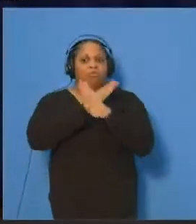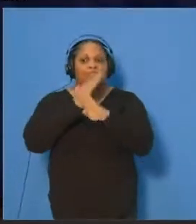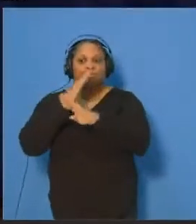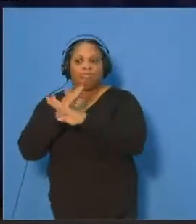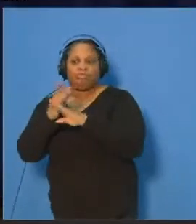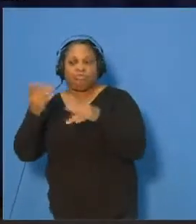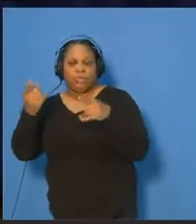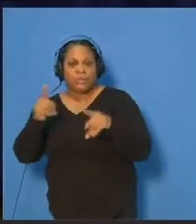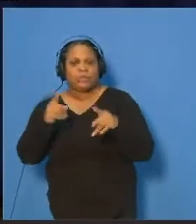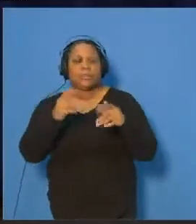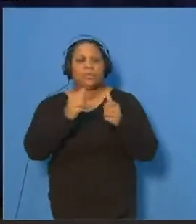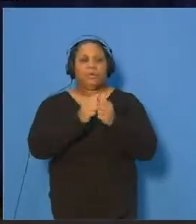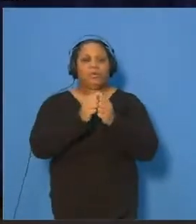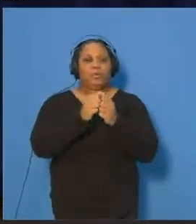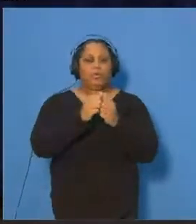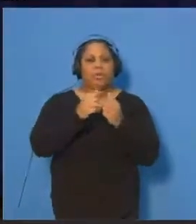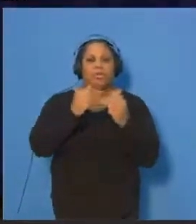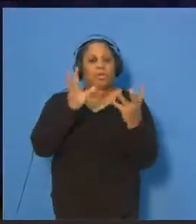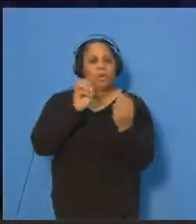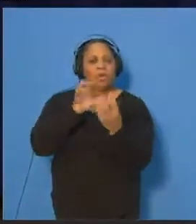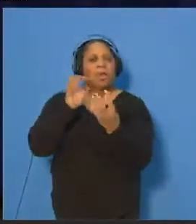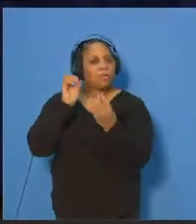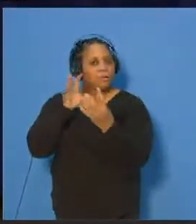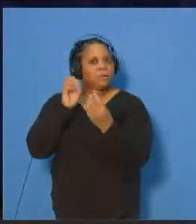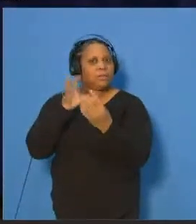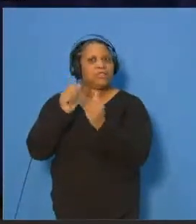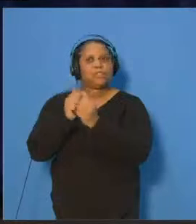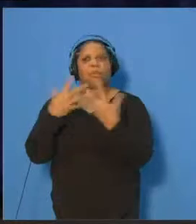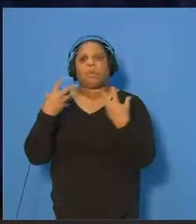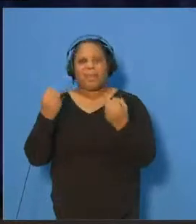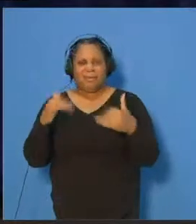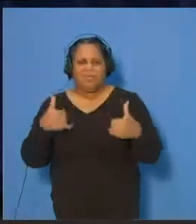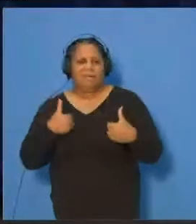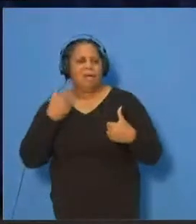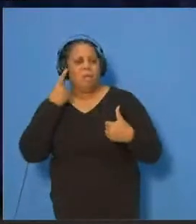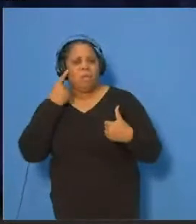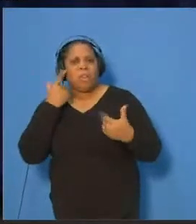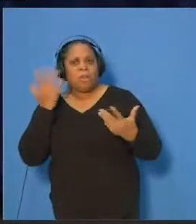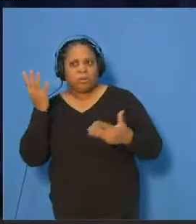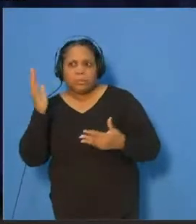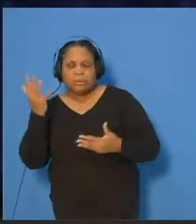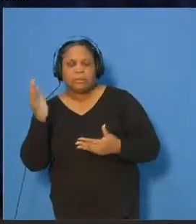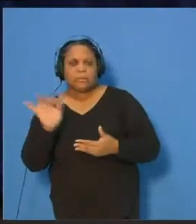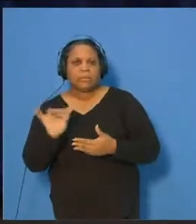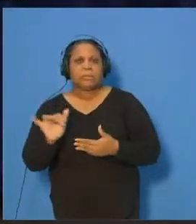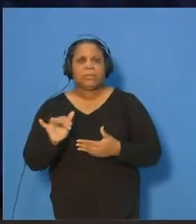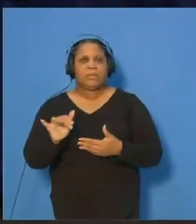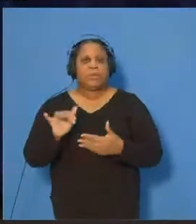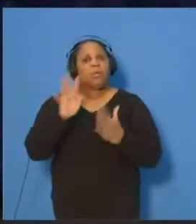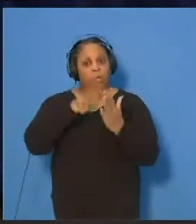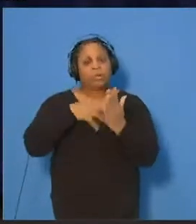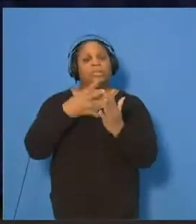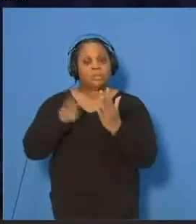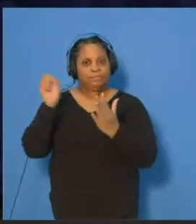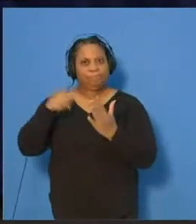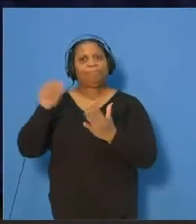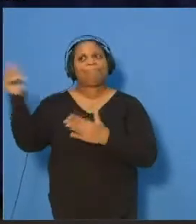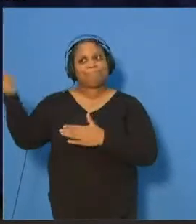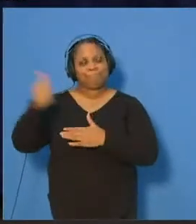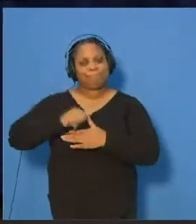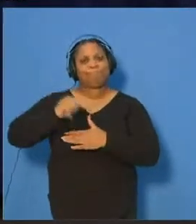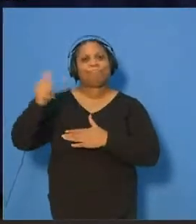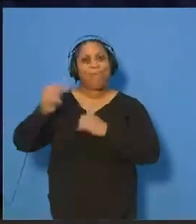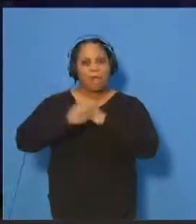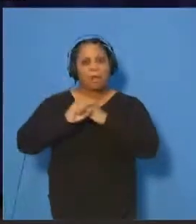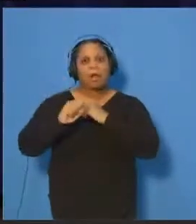in consultation with health and how that looks. We do know that there are scheduled commercial traffic that is scheduled